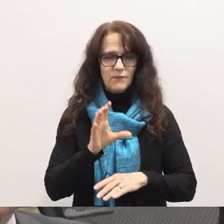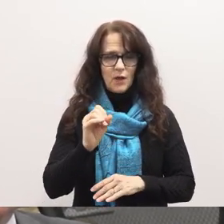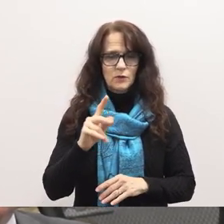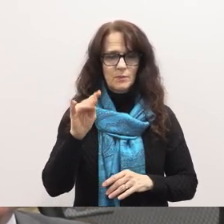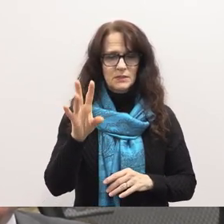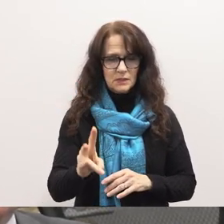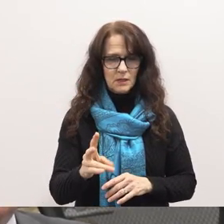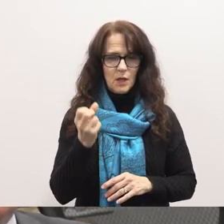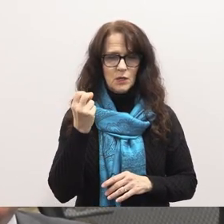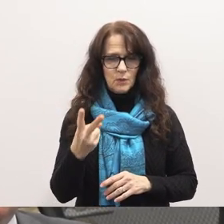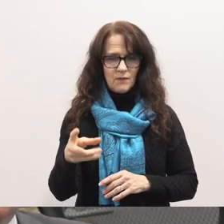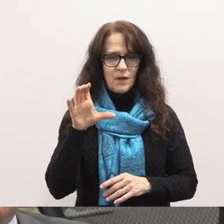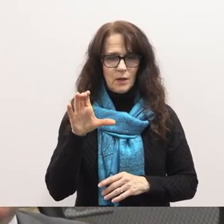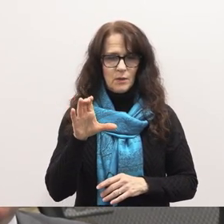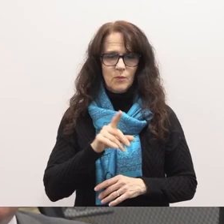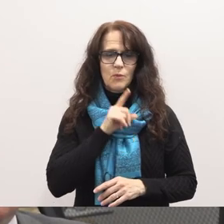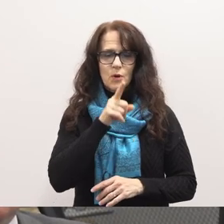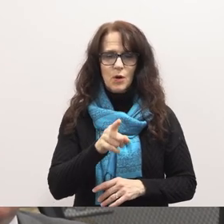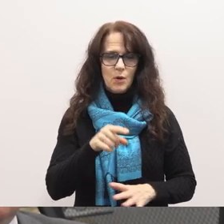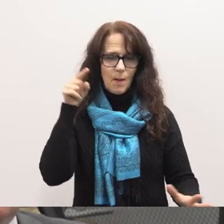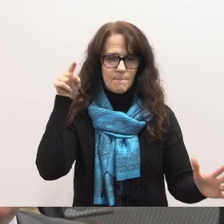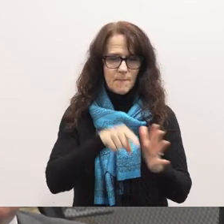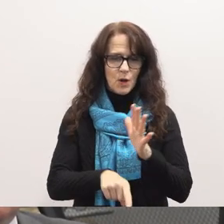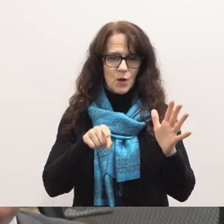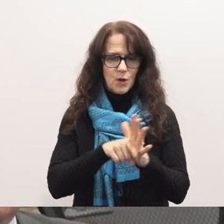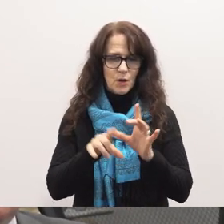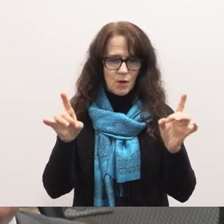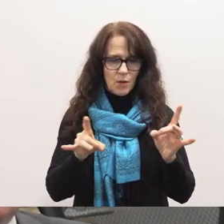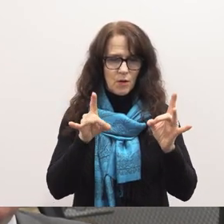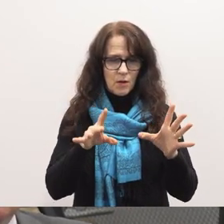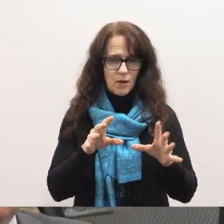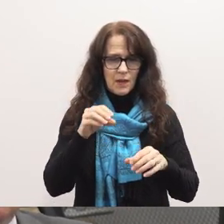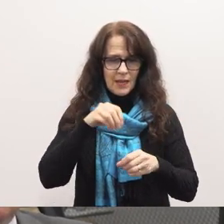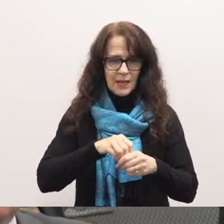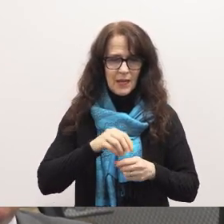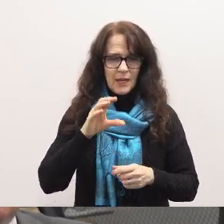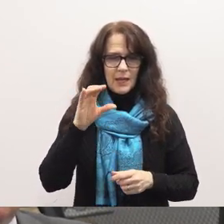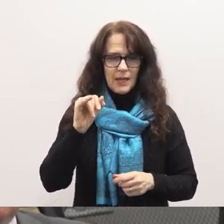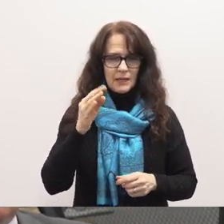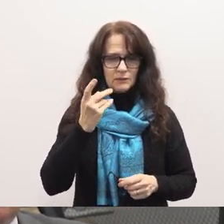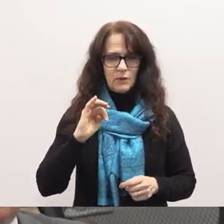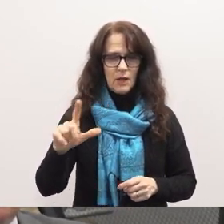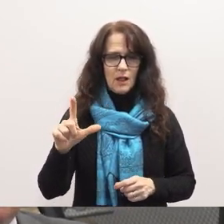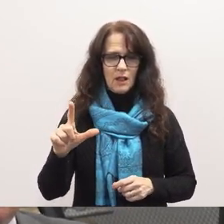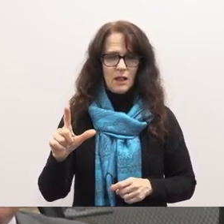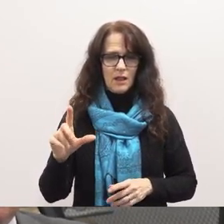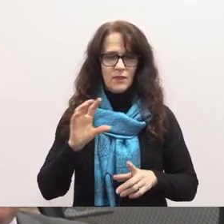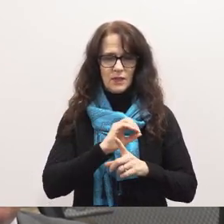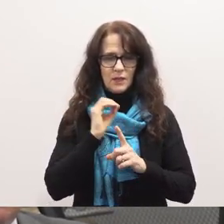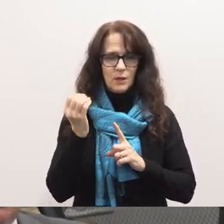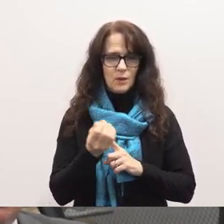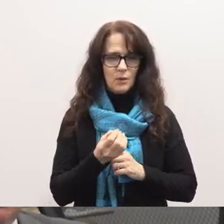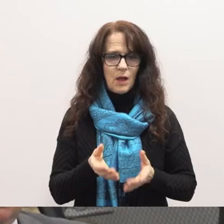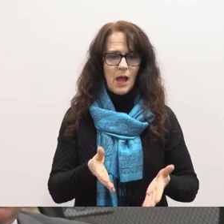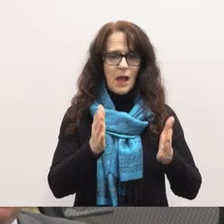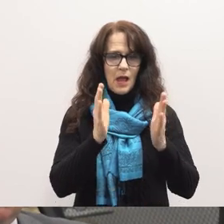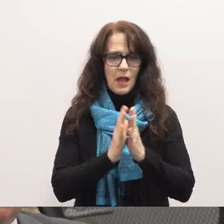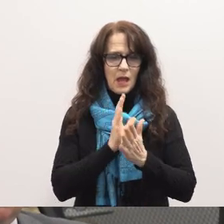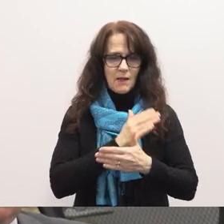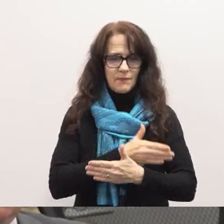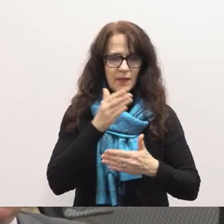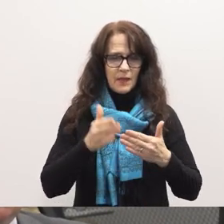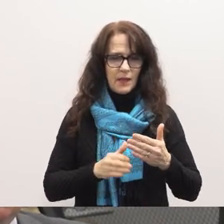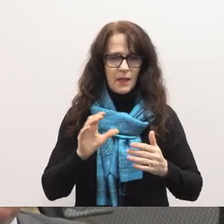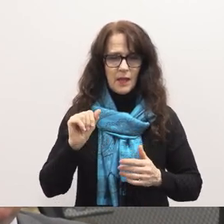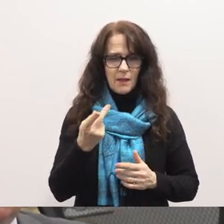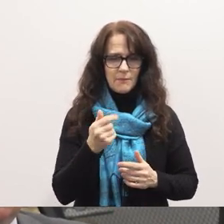after 1,200 people were brutally murdered in Israel, this organization was calling for the end of the